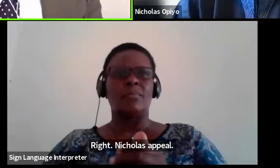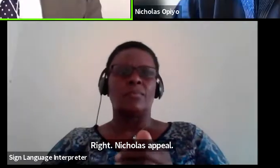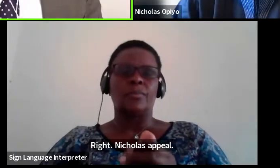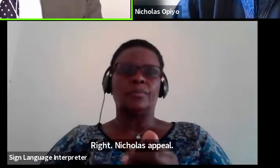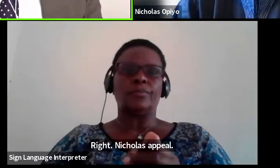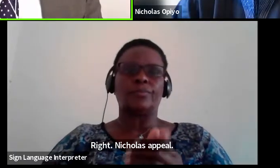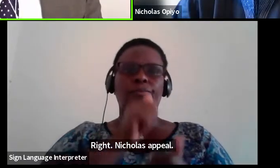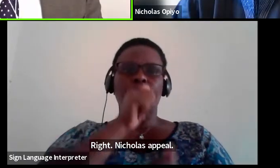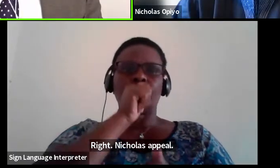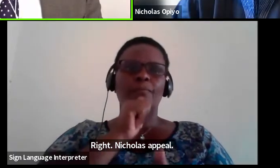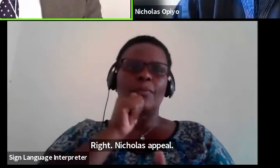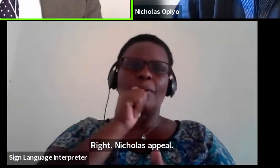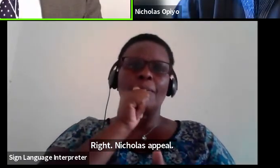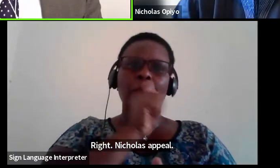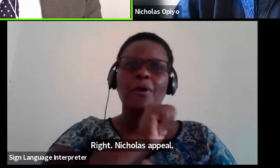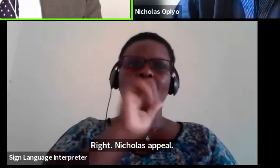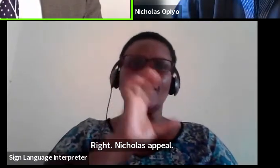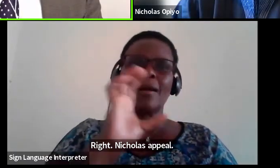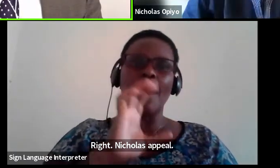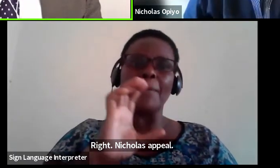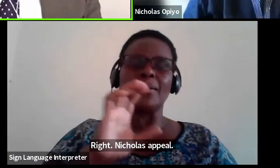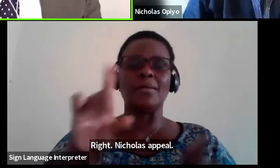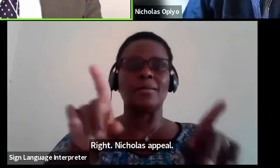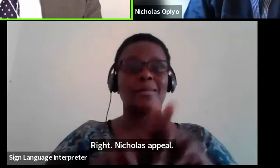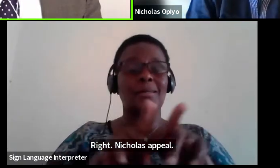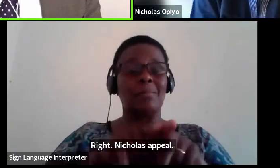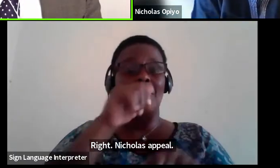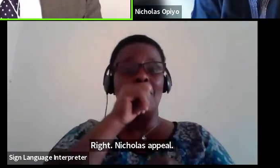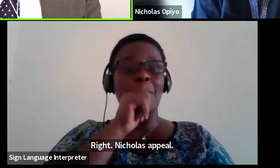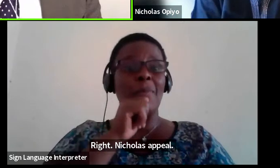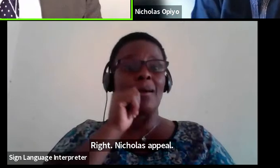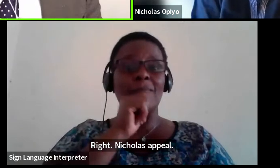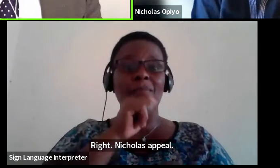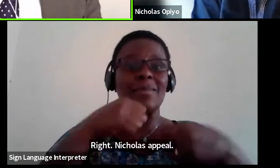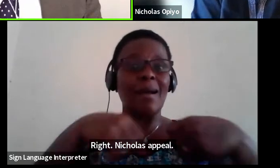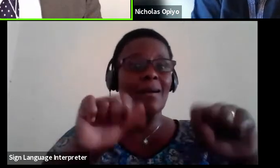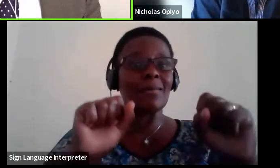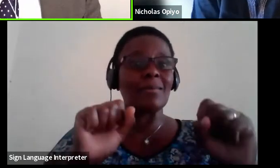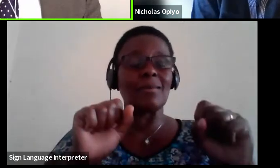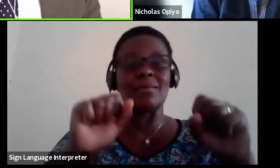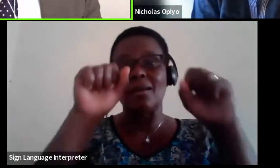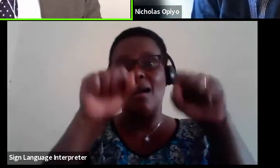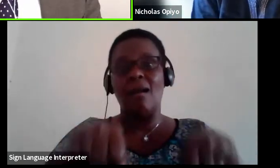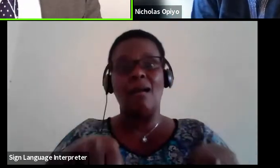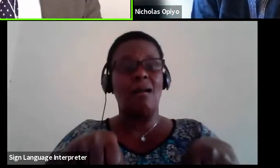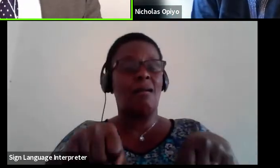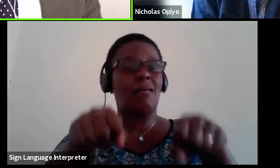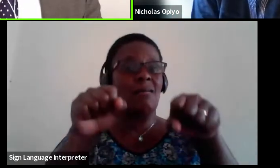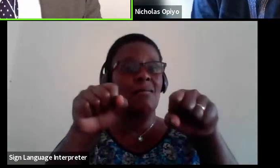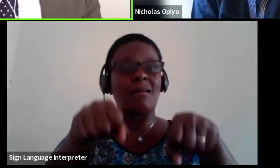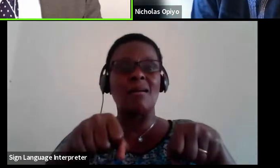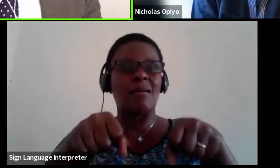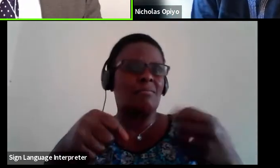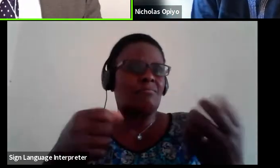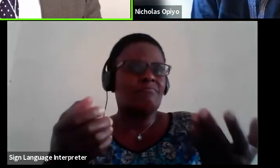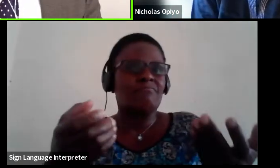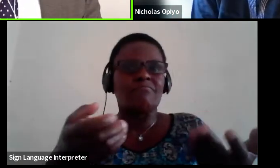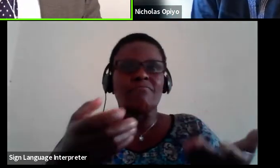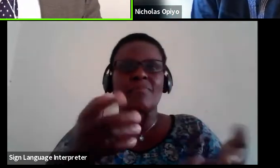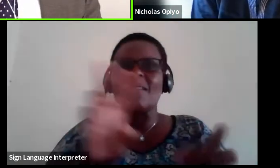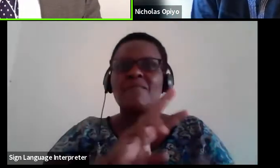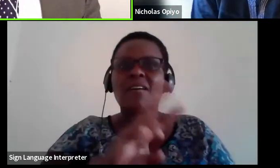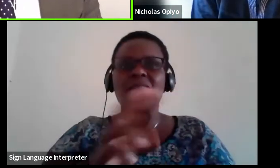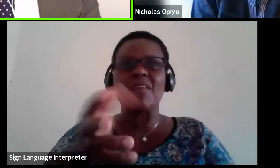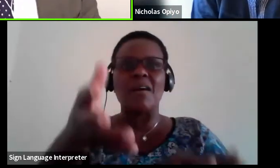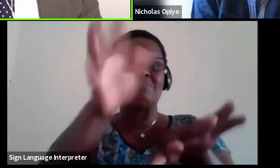companies and private actors that we can even call accomplices, giving government, back-end